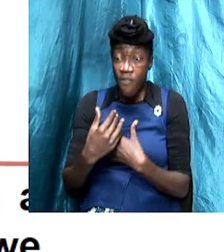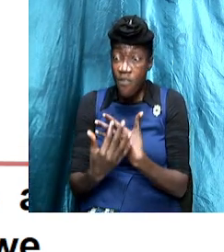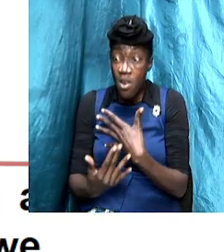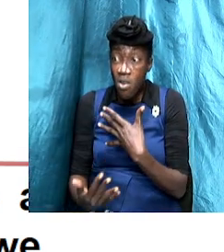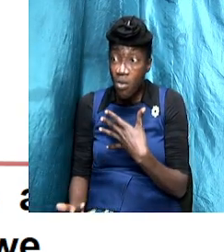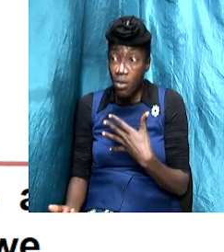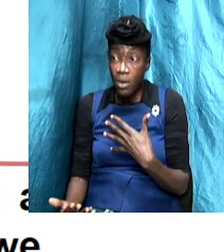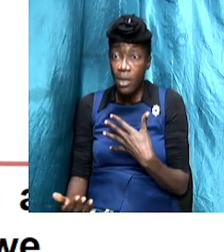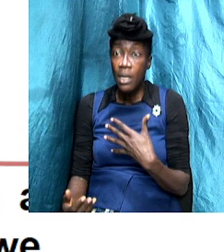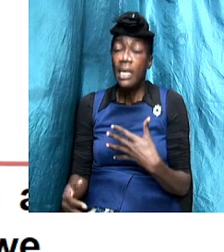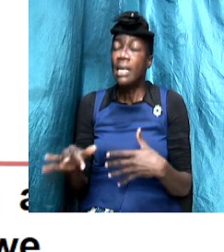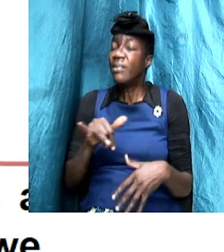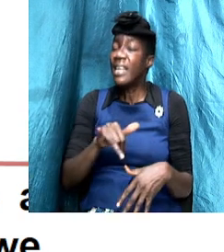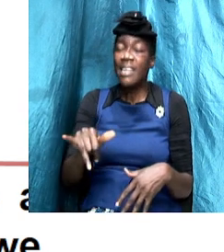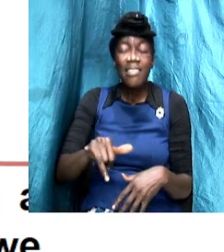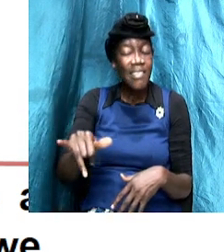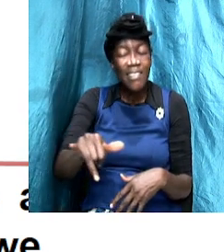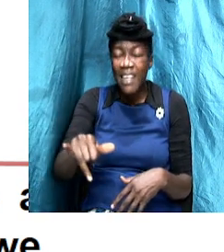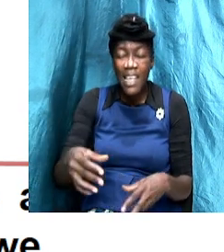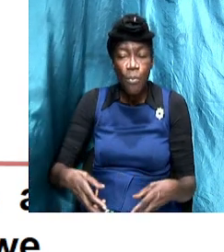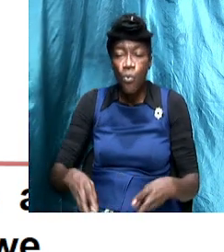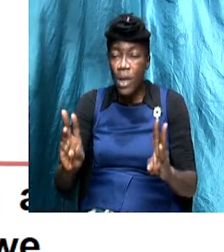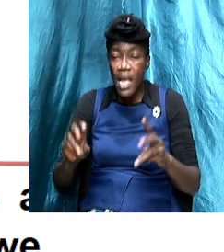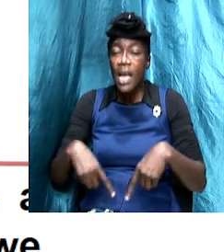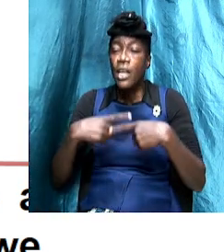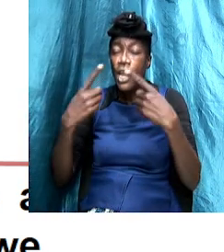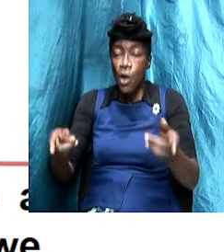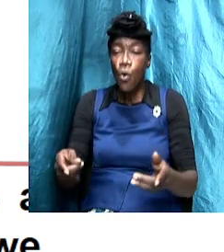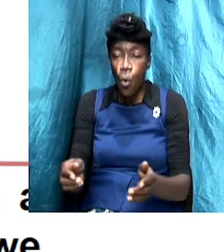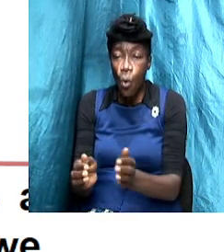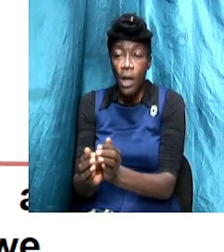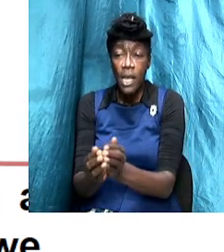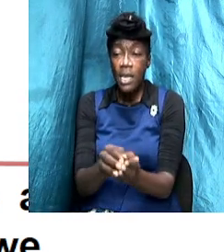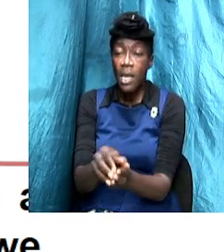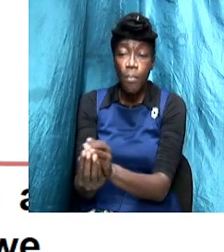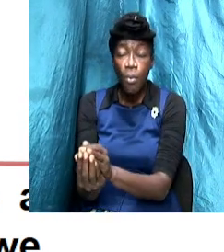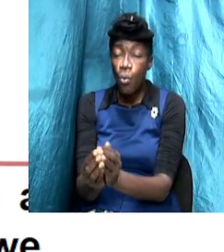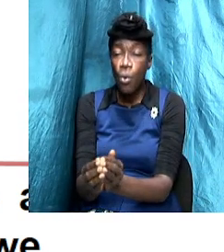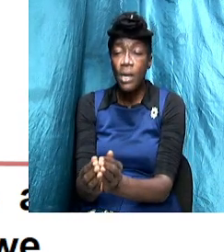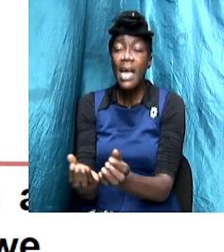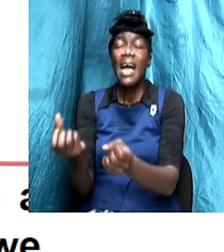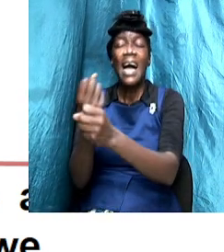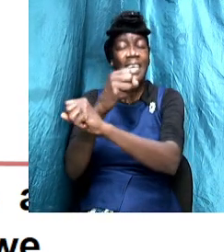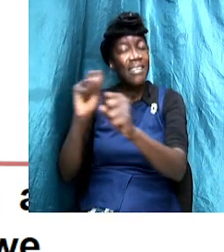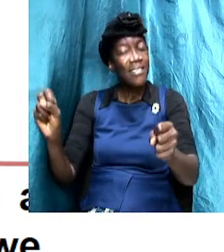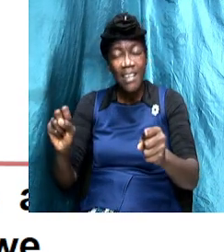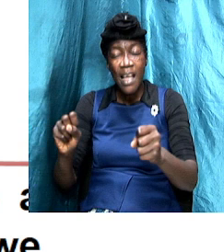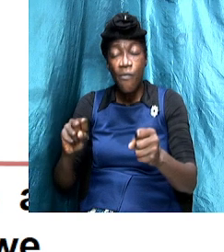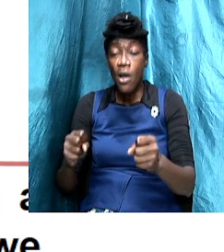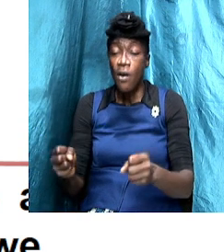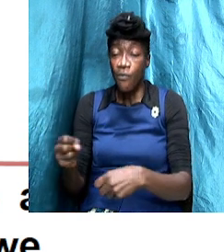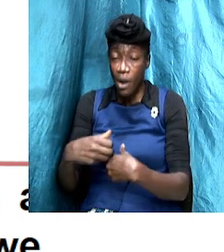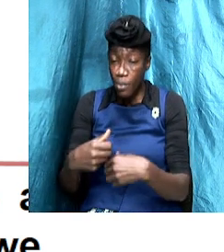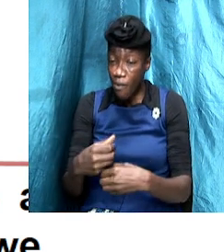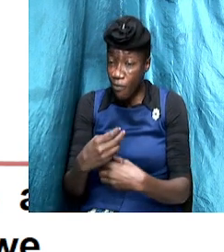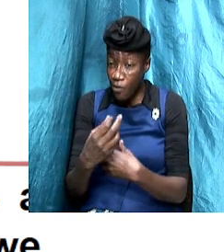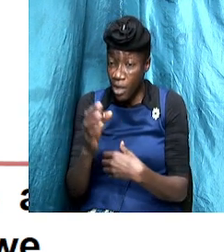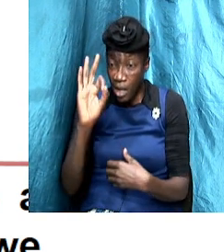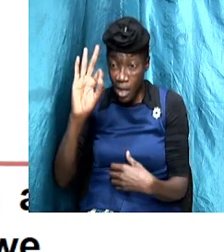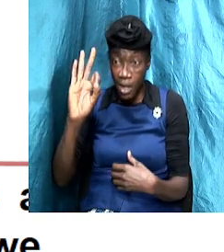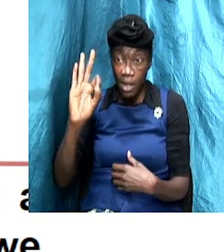way that they went into the boat and were saved from the flood, the like figure now, baptism now, save